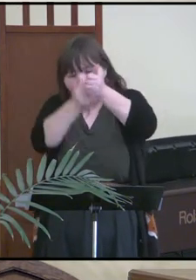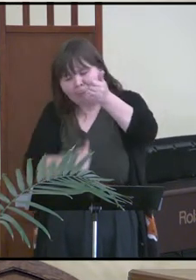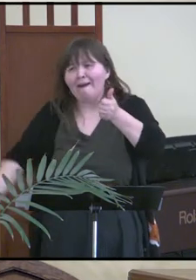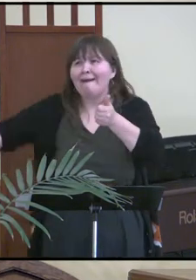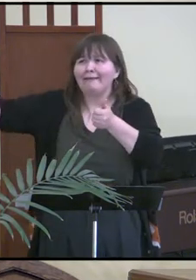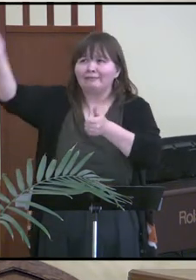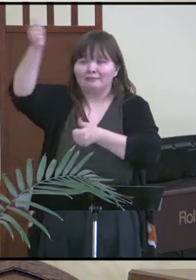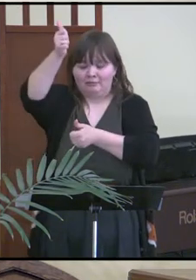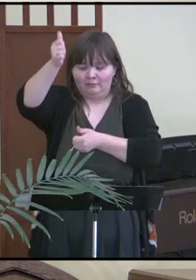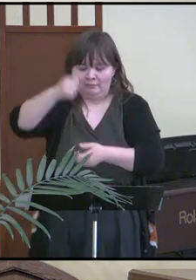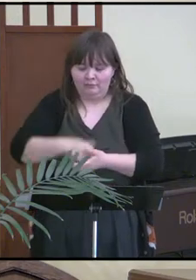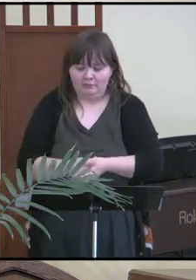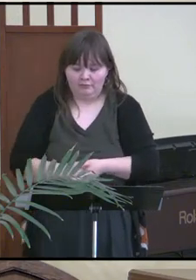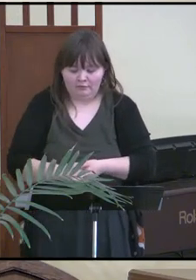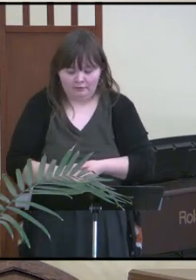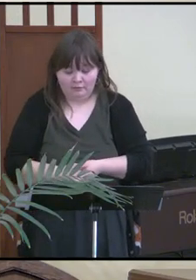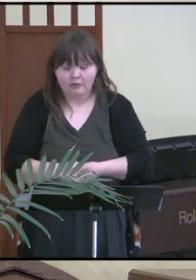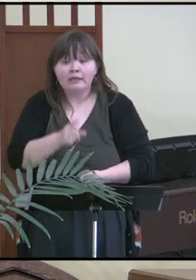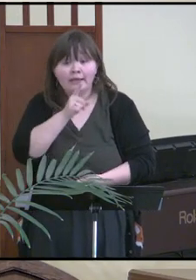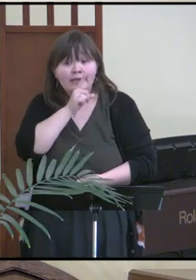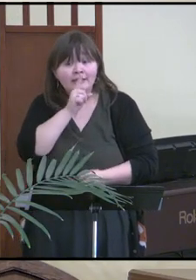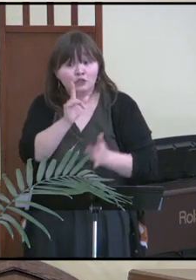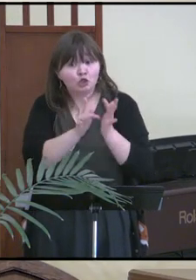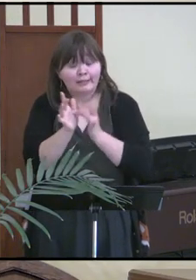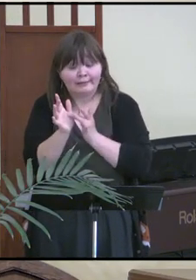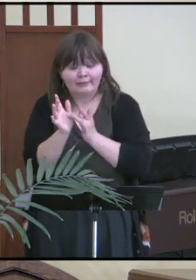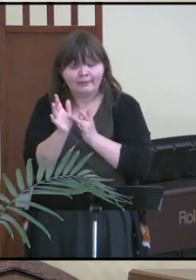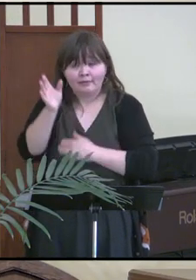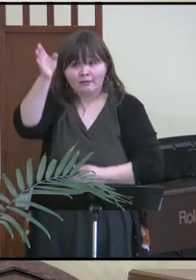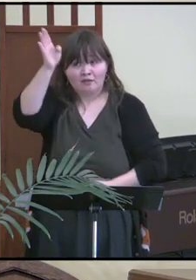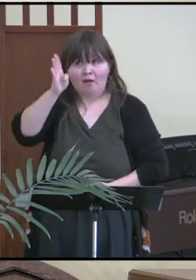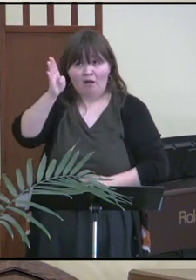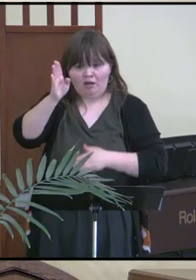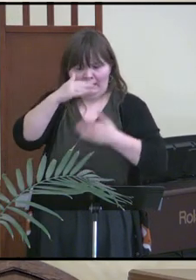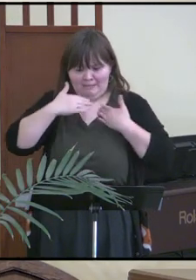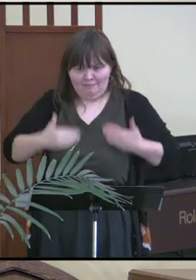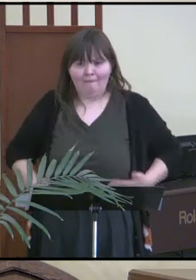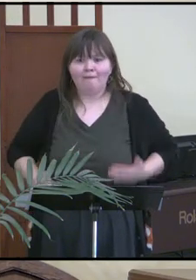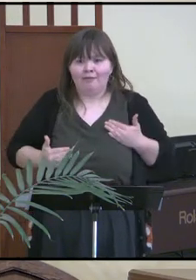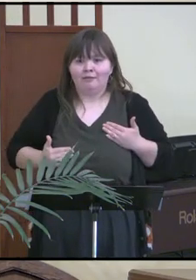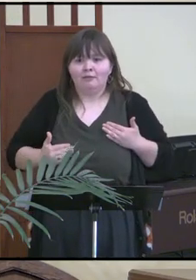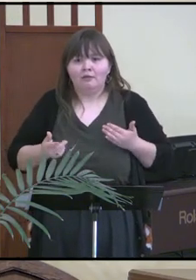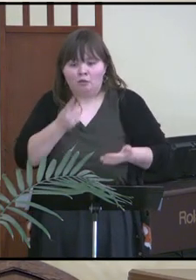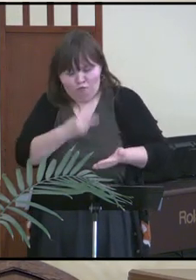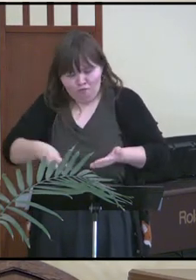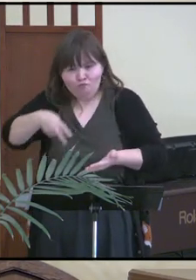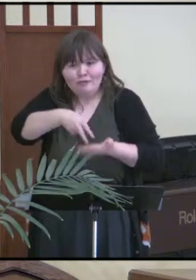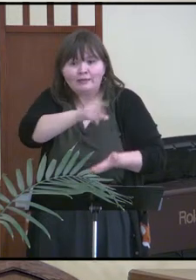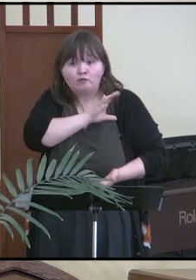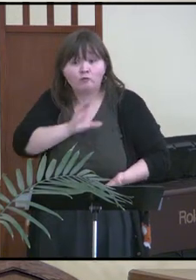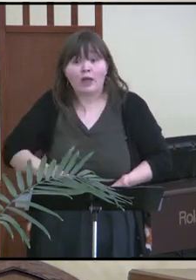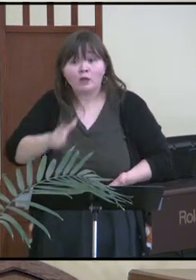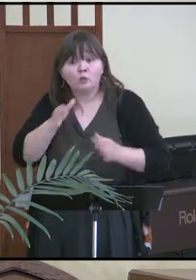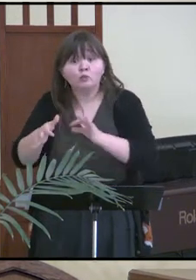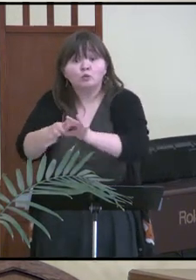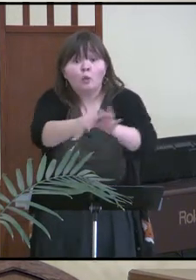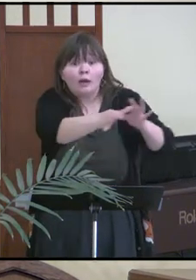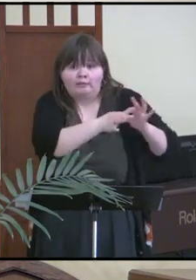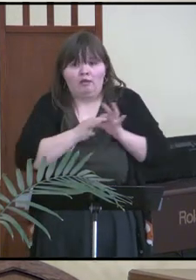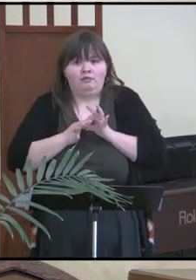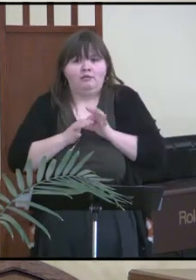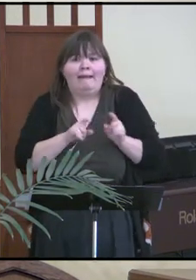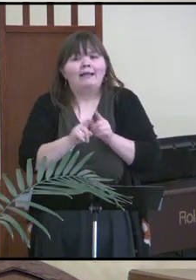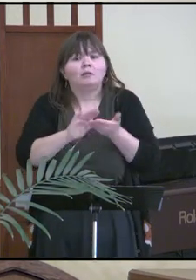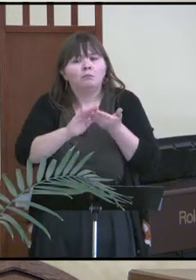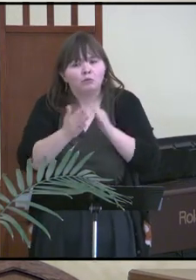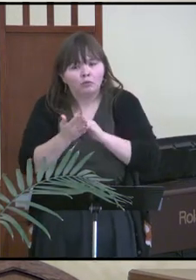highest. It is Jesus, God incarnate, the risen Christ, who joins us together as a community